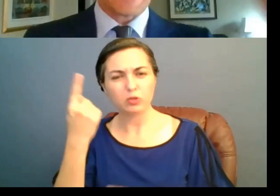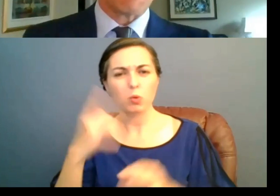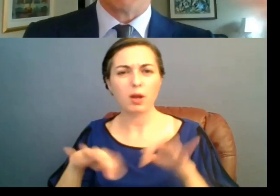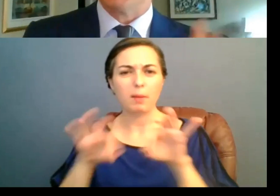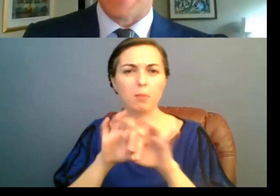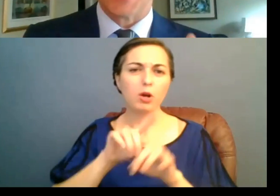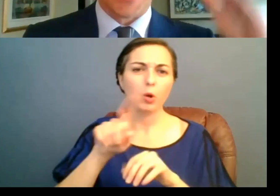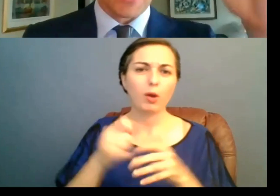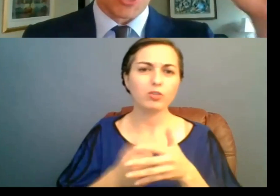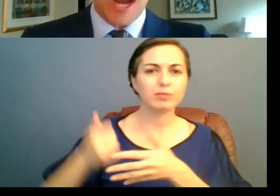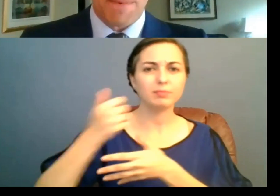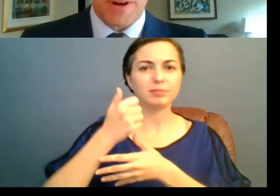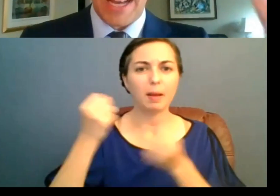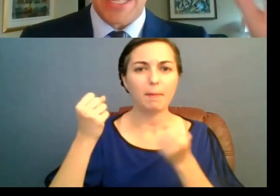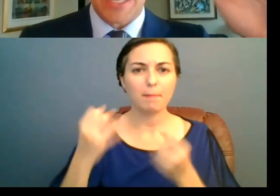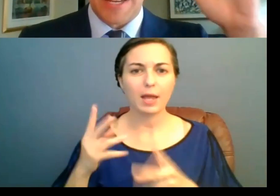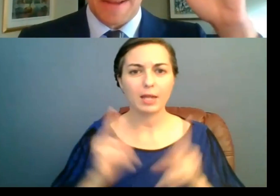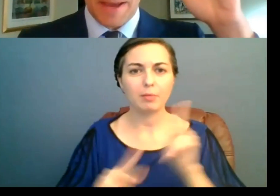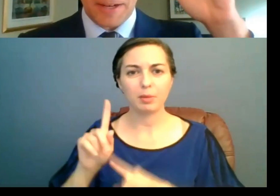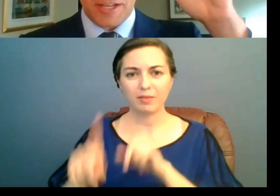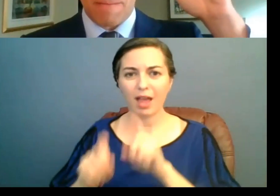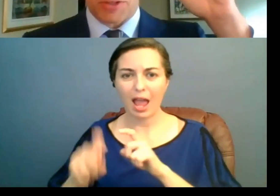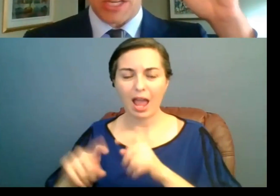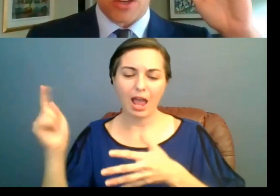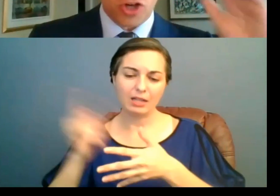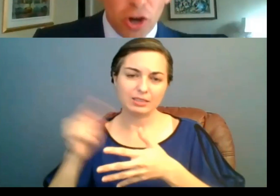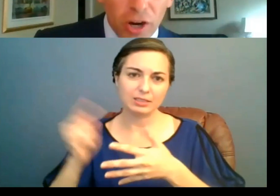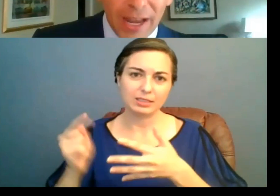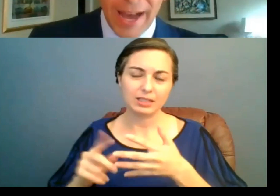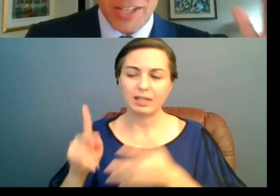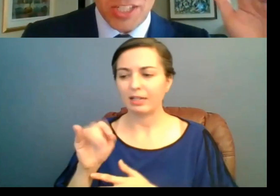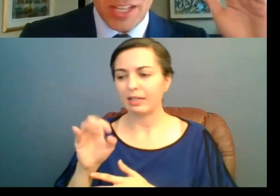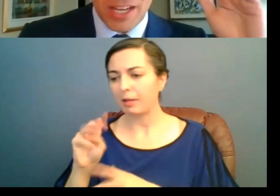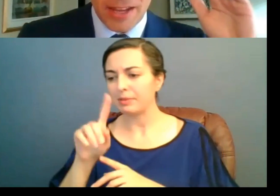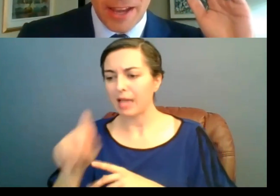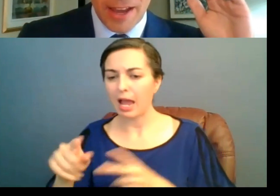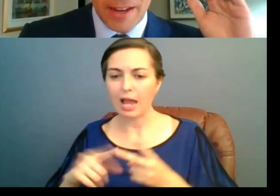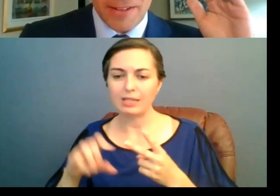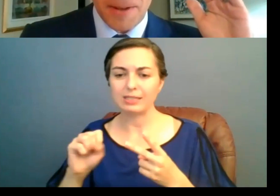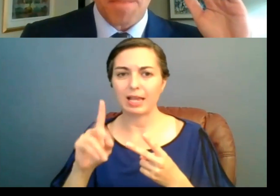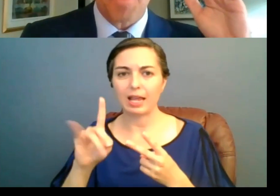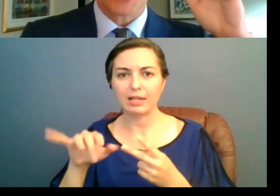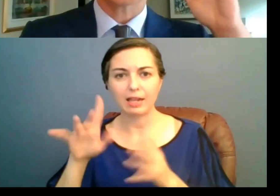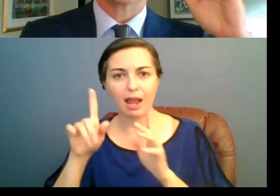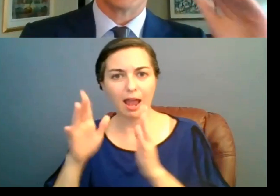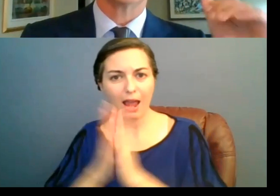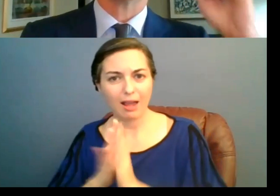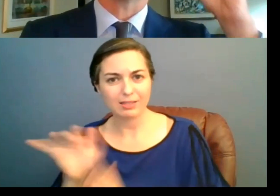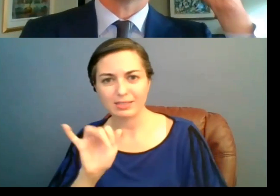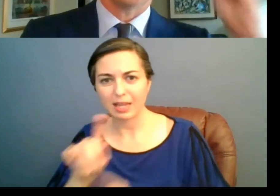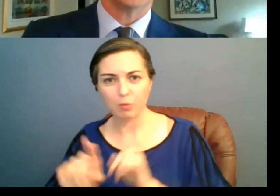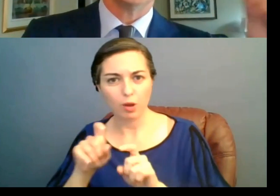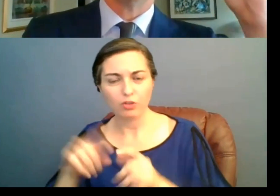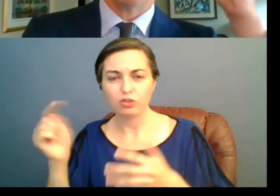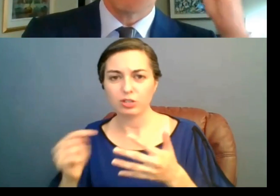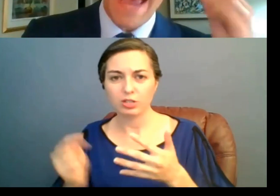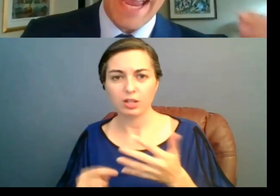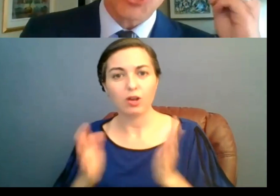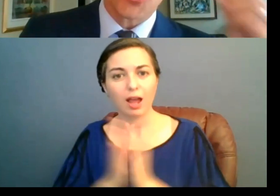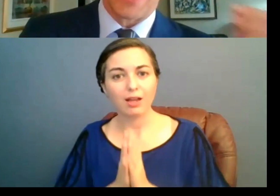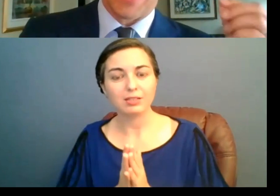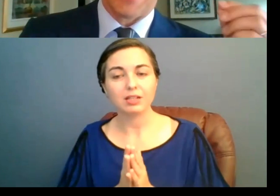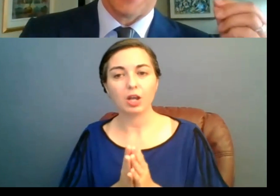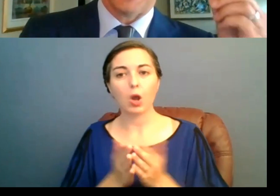that many people have asked. Sandy Draper asked it, and Kimberly Kirk asked it. And so they're asking, what did